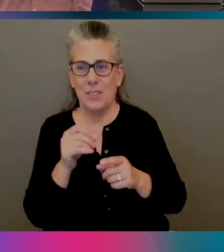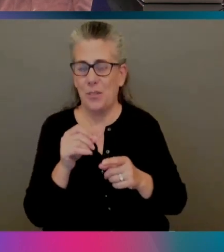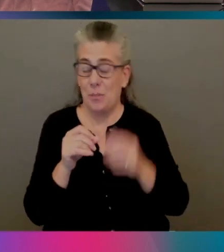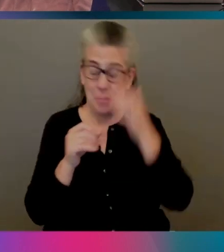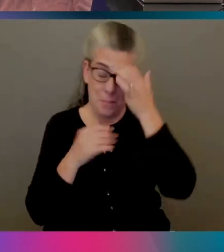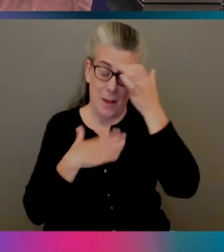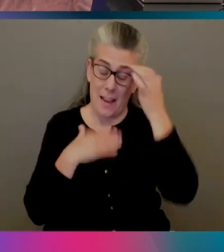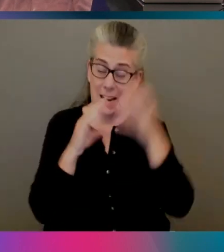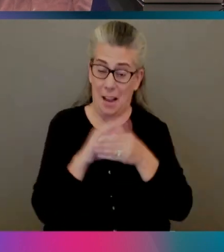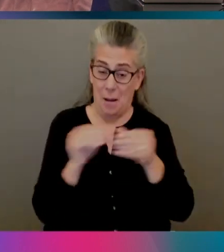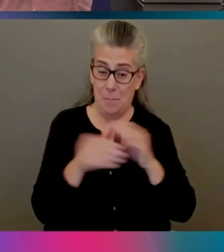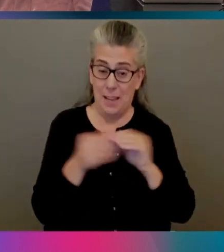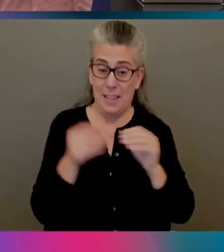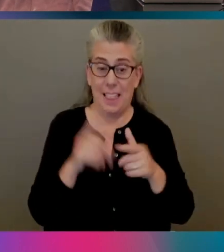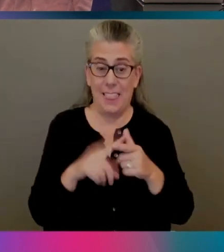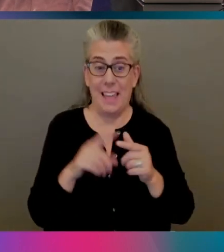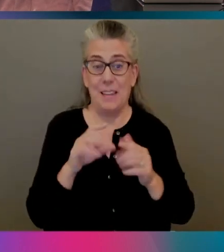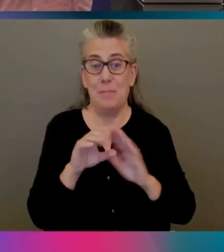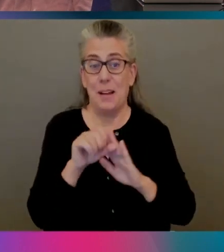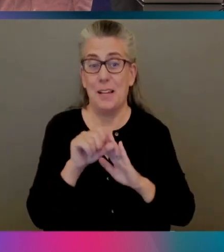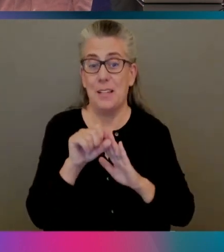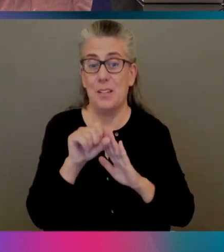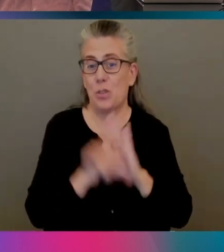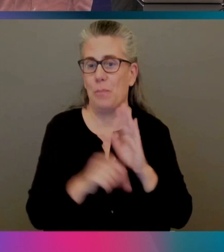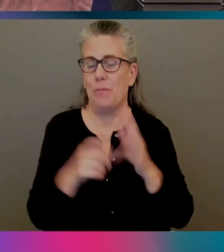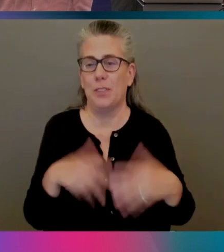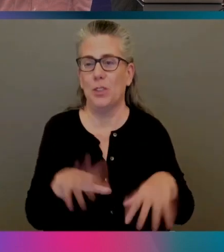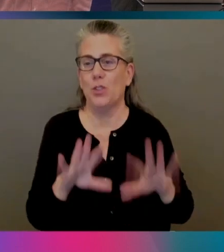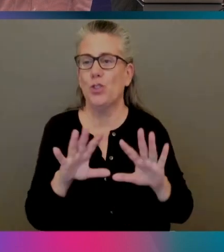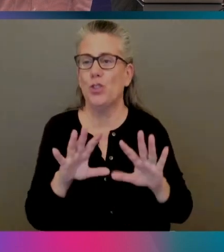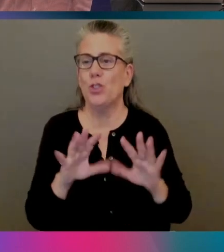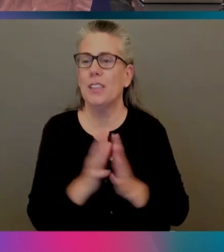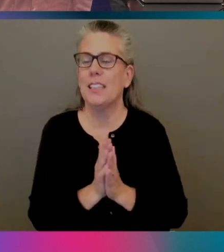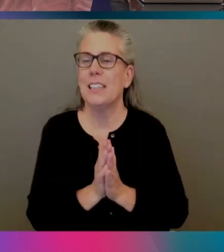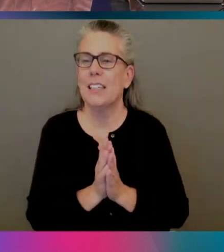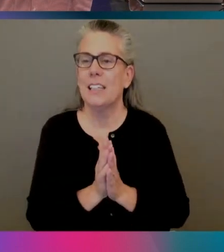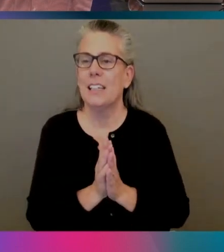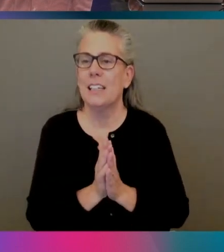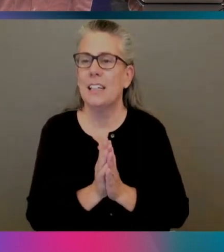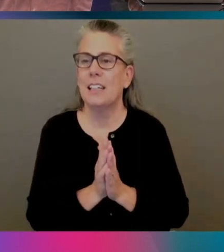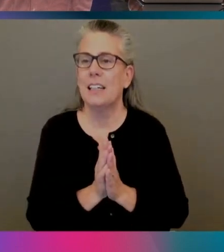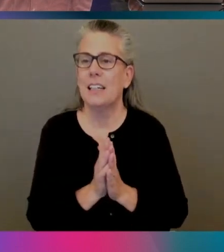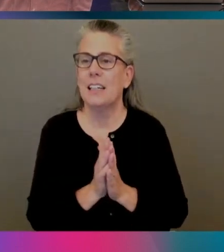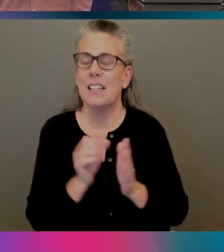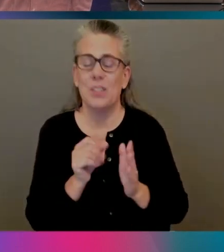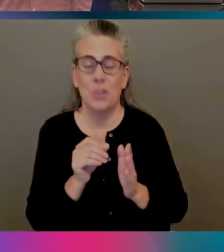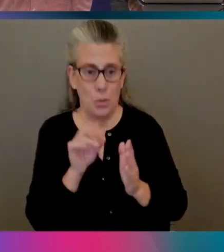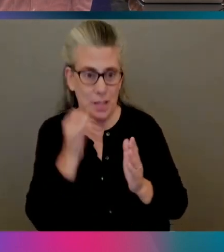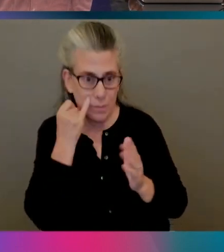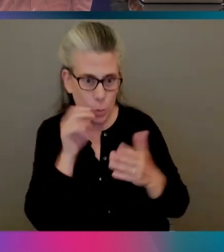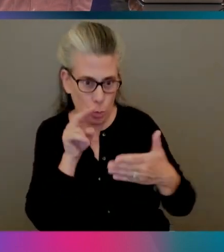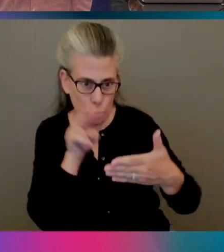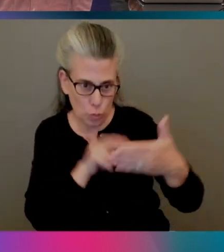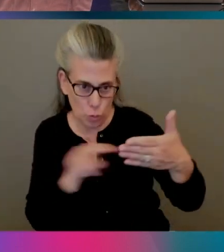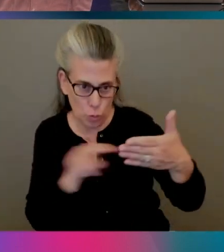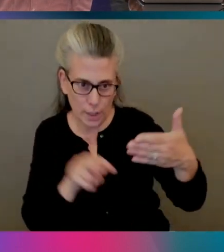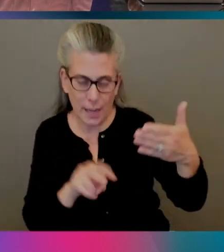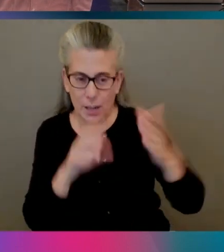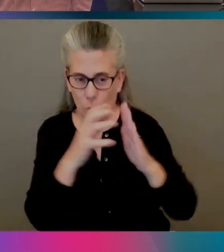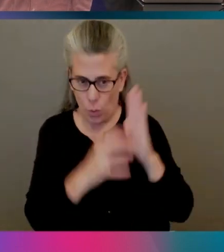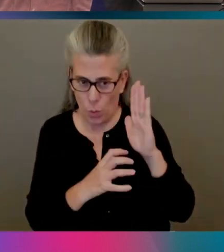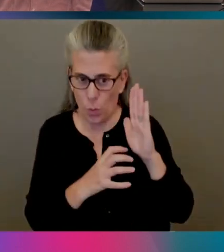right. So what it is doing Copy is and paste basically it's trying to, if you look at the code, I'll look at it.